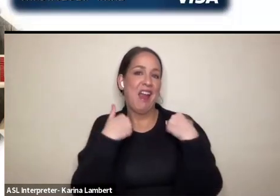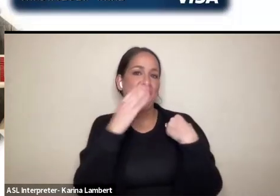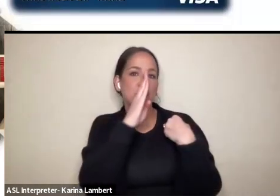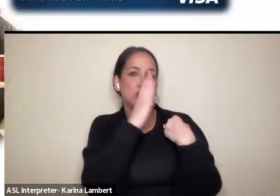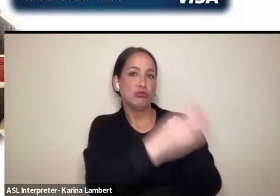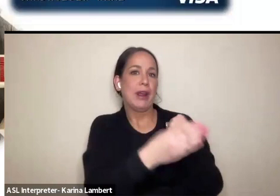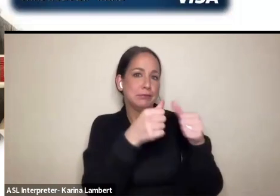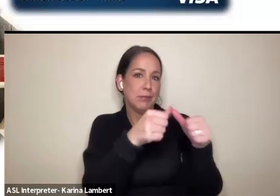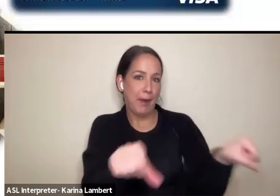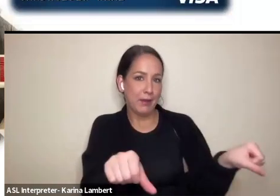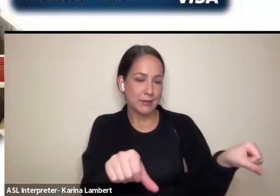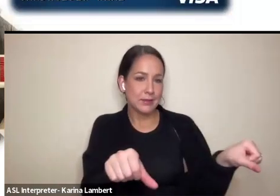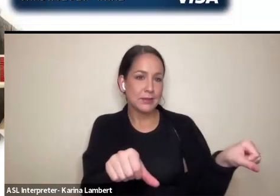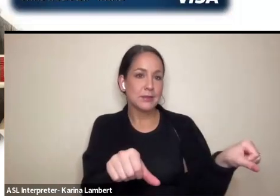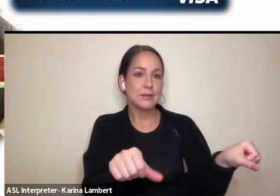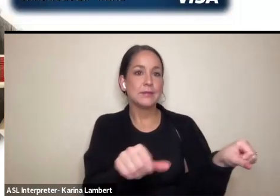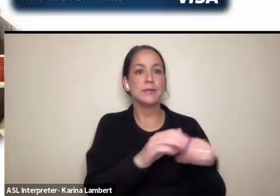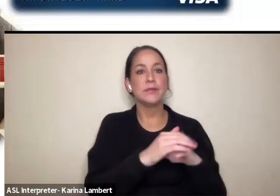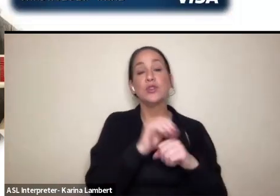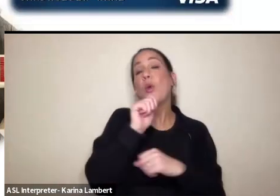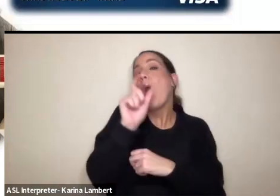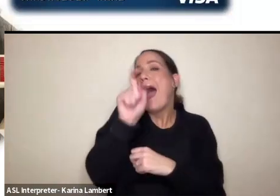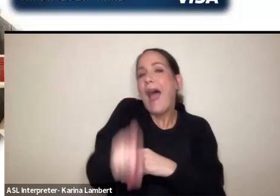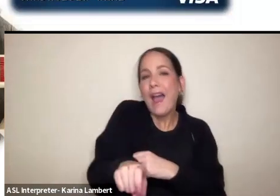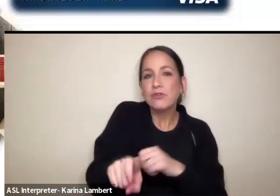been asking us for, and it is now available.